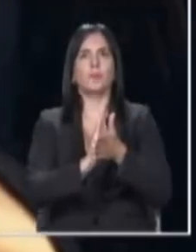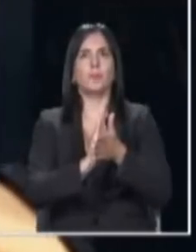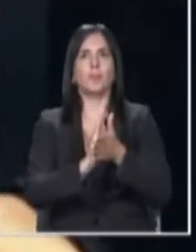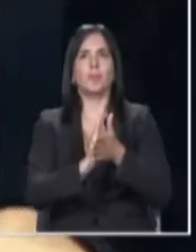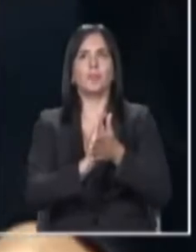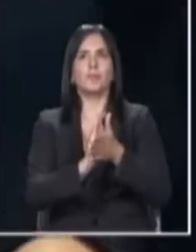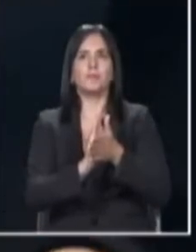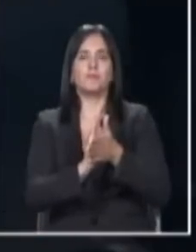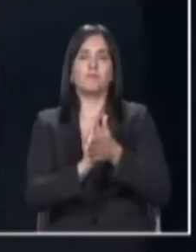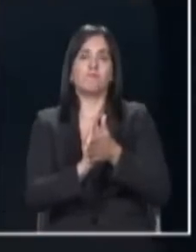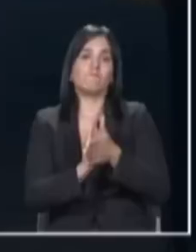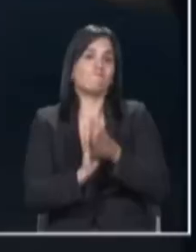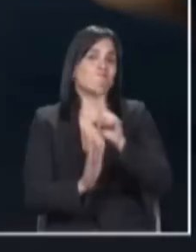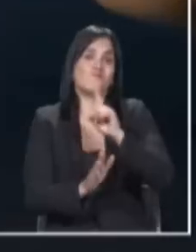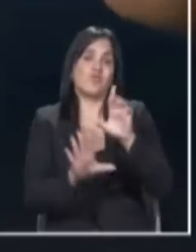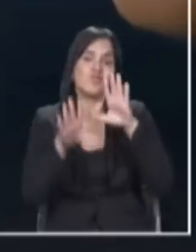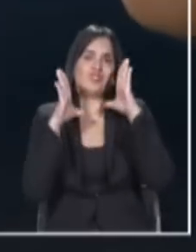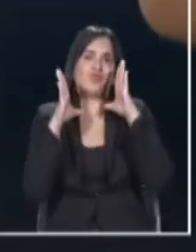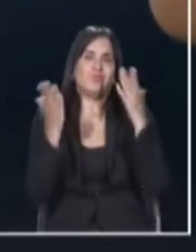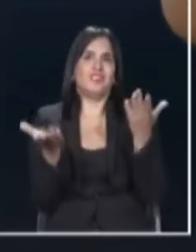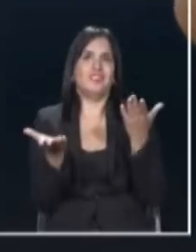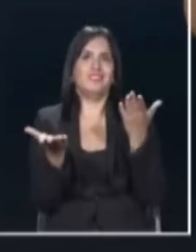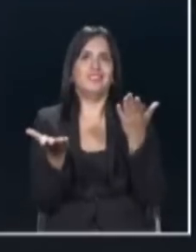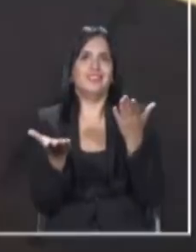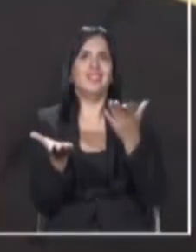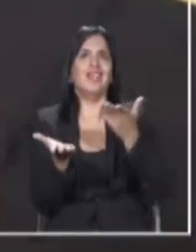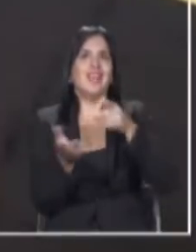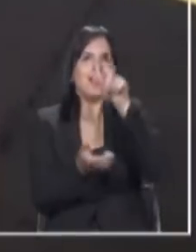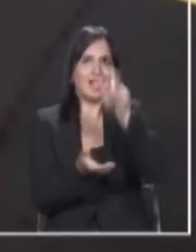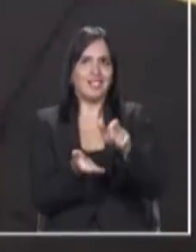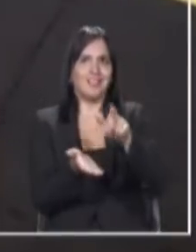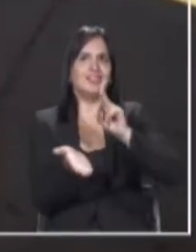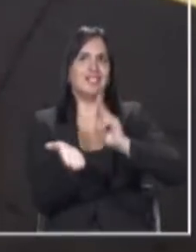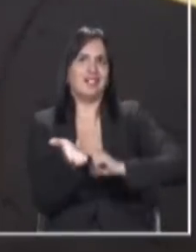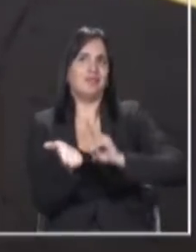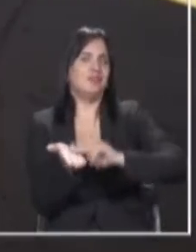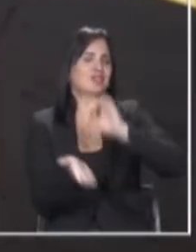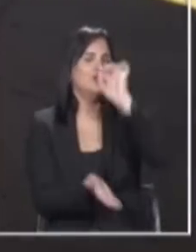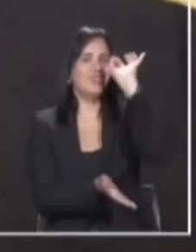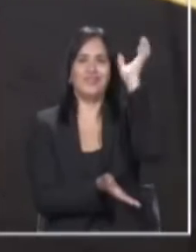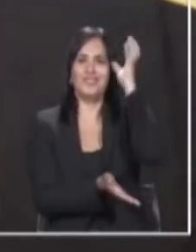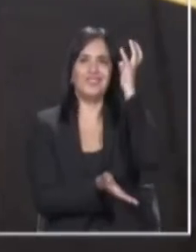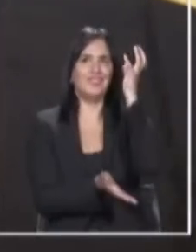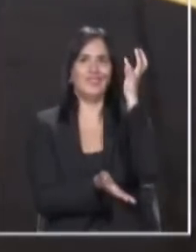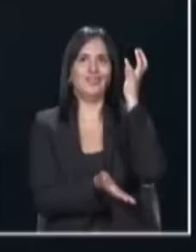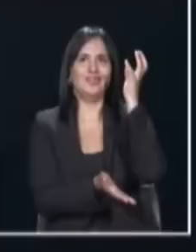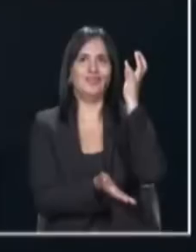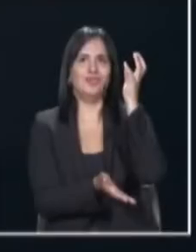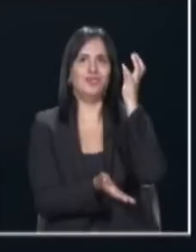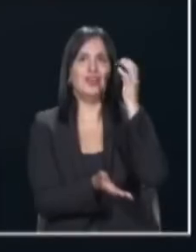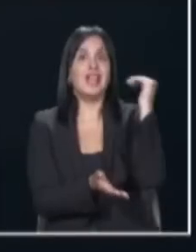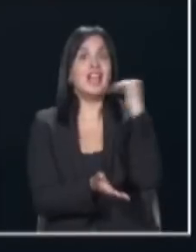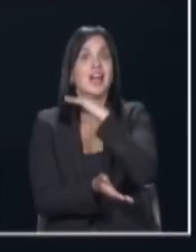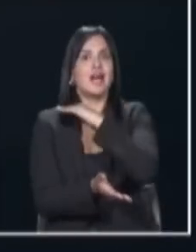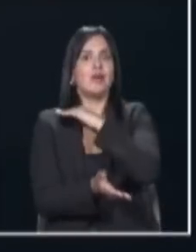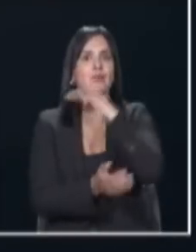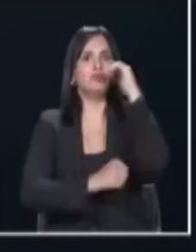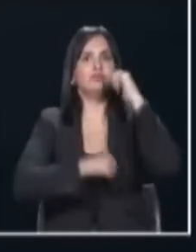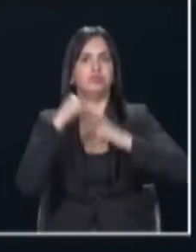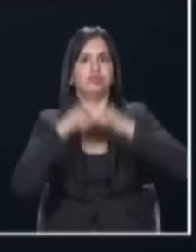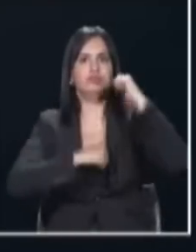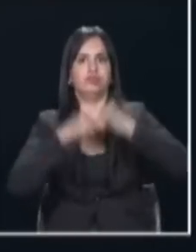I don't find that surprising people really didn't fully understand the potential repercussions of the rapid industrialization that was taking